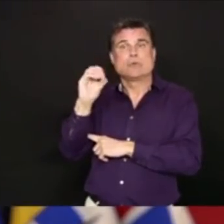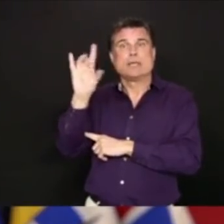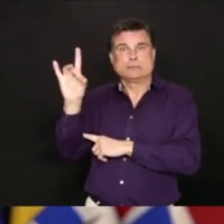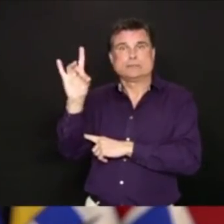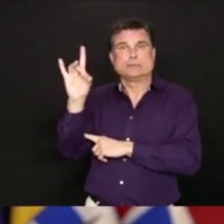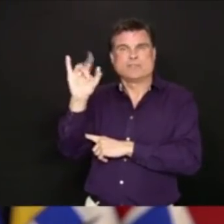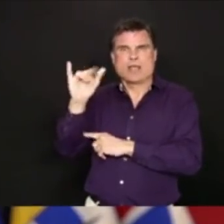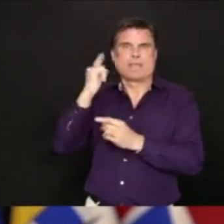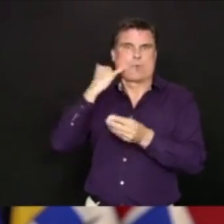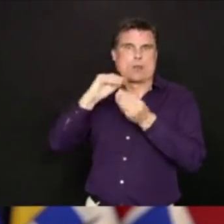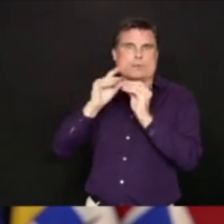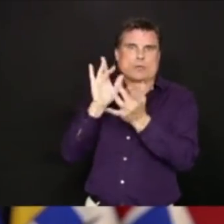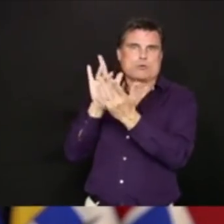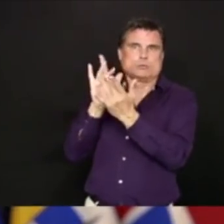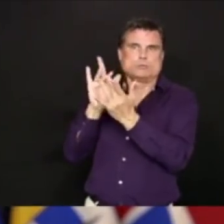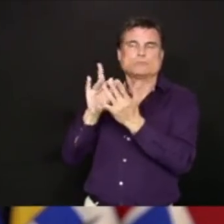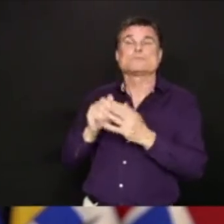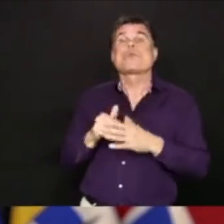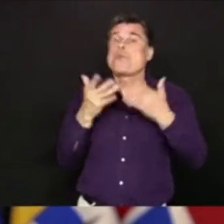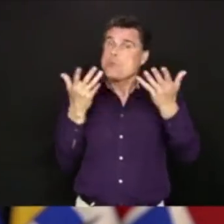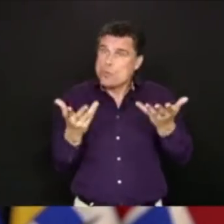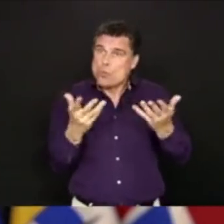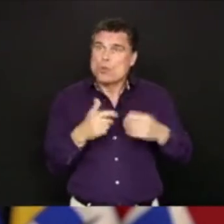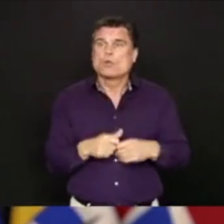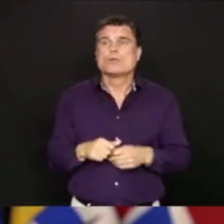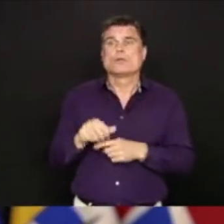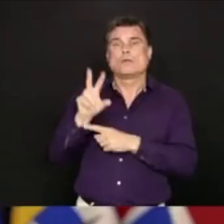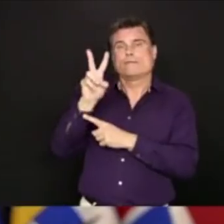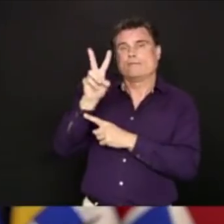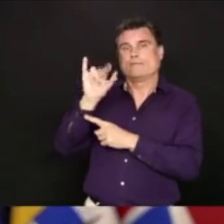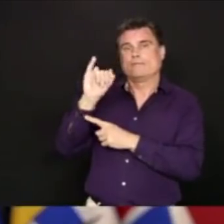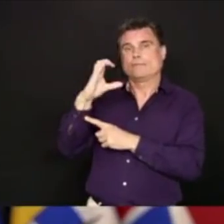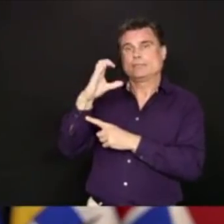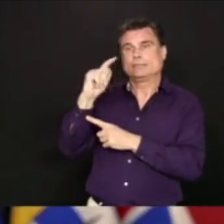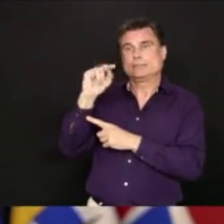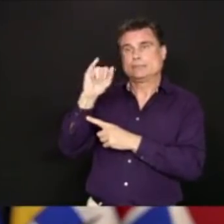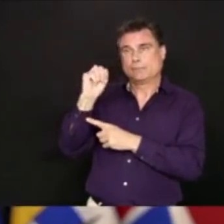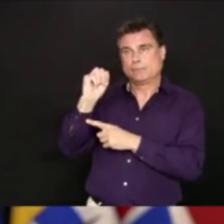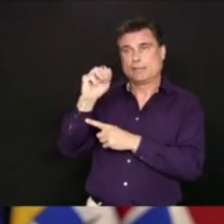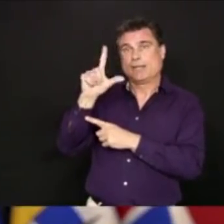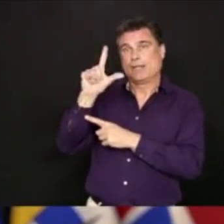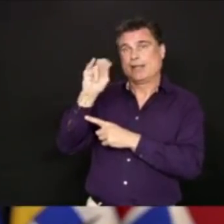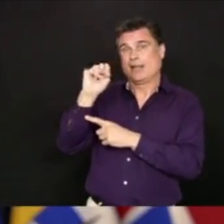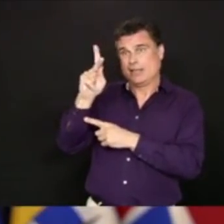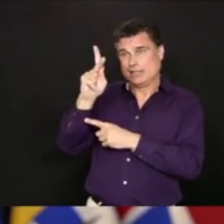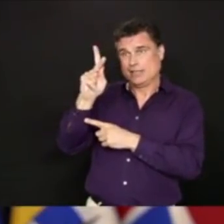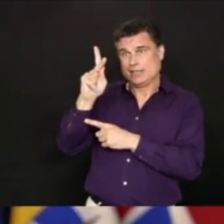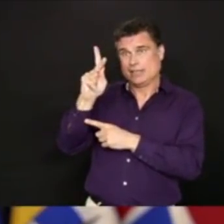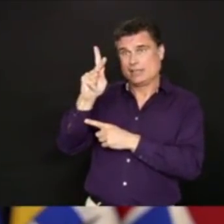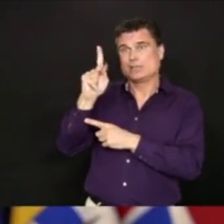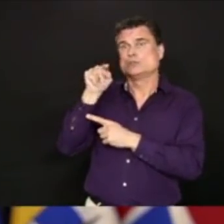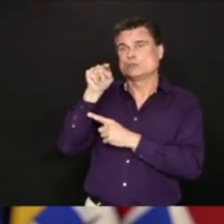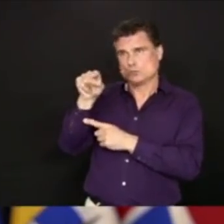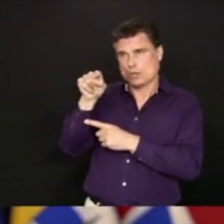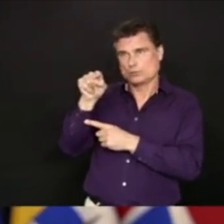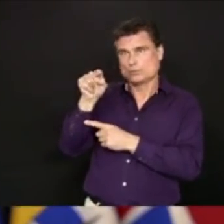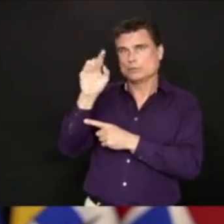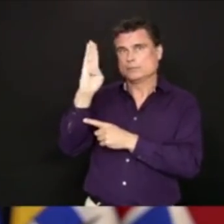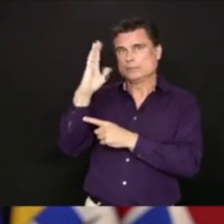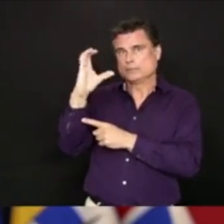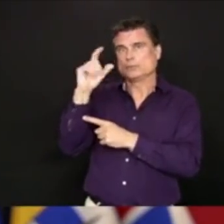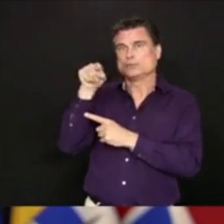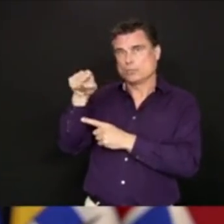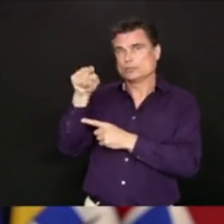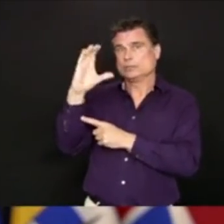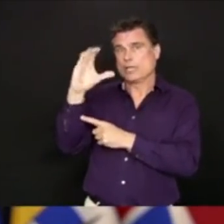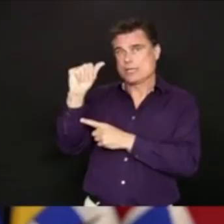victimlinkbc@bc211.ca. There's also more information on the BC CDC website about how you can text or send notes if you're